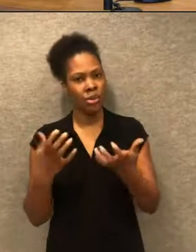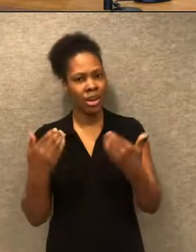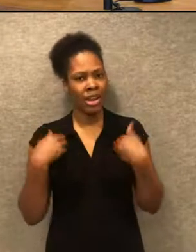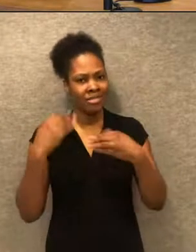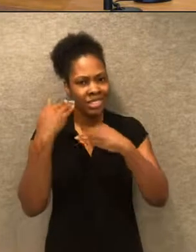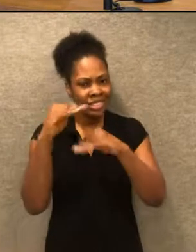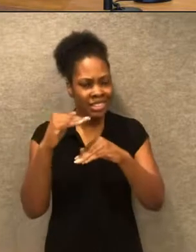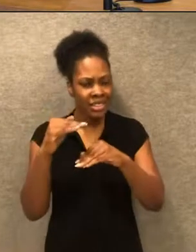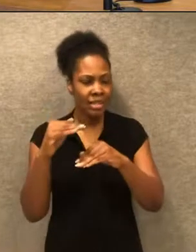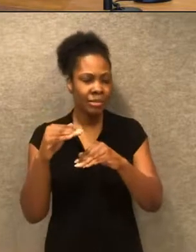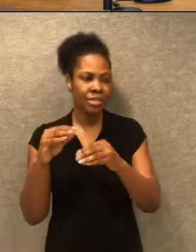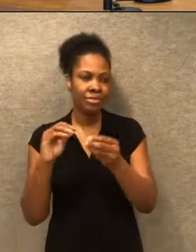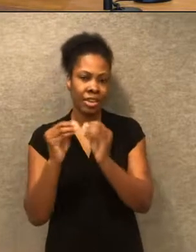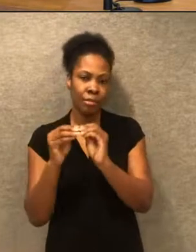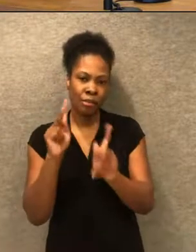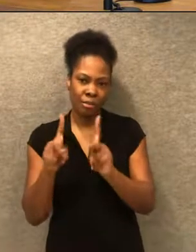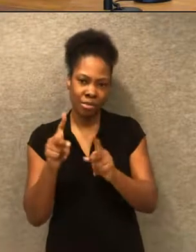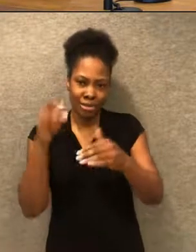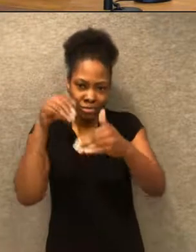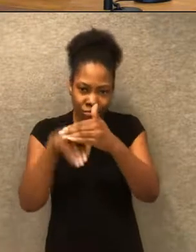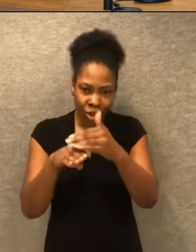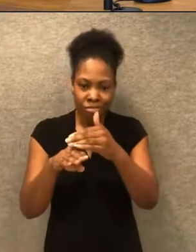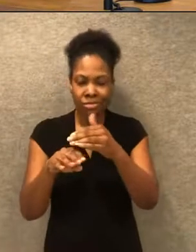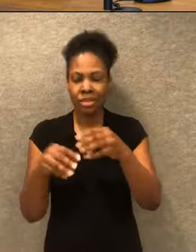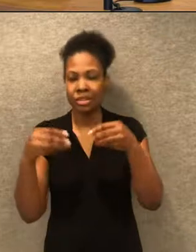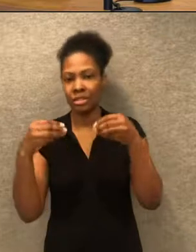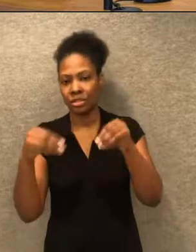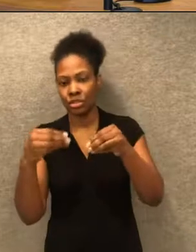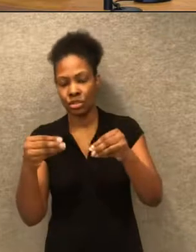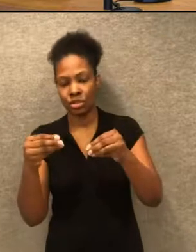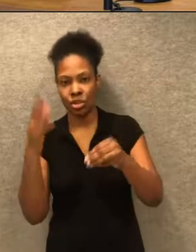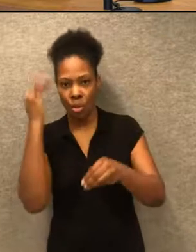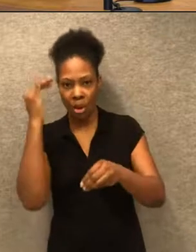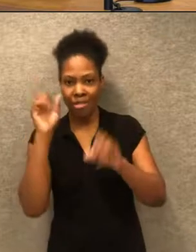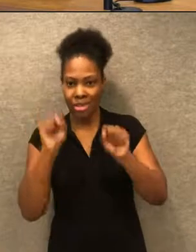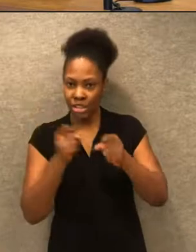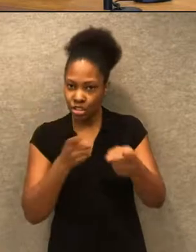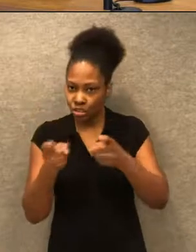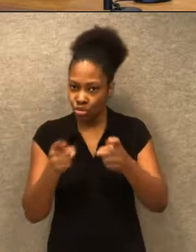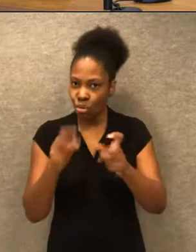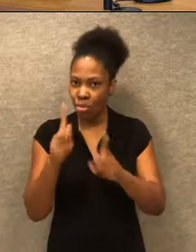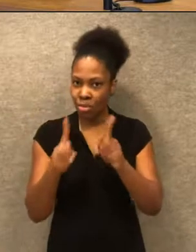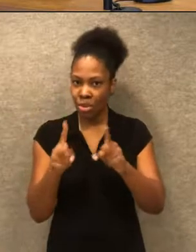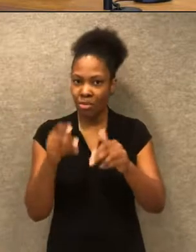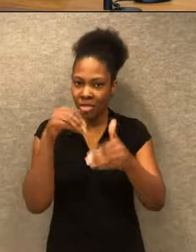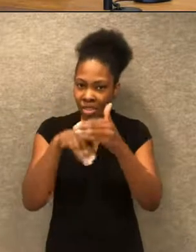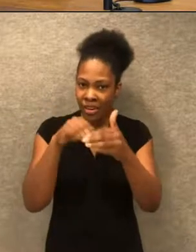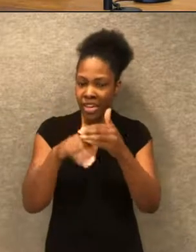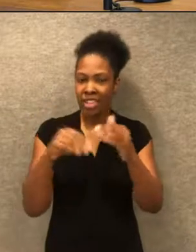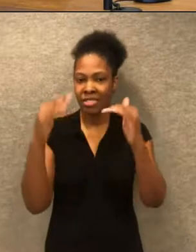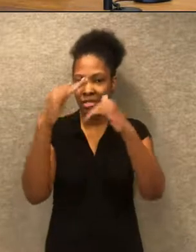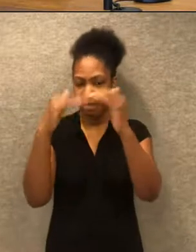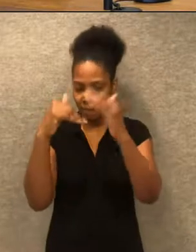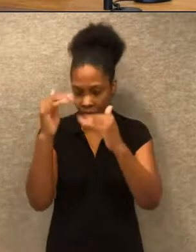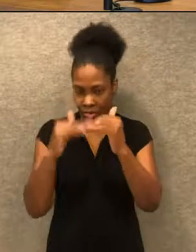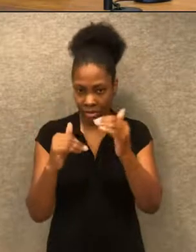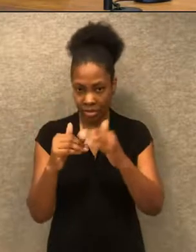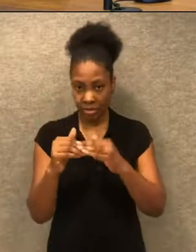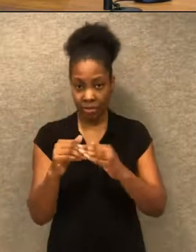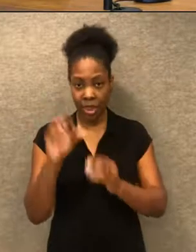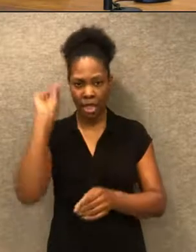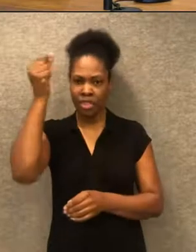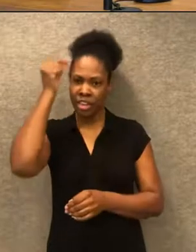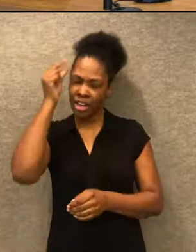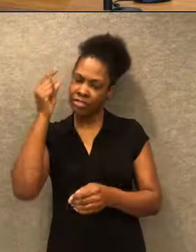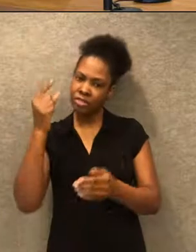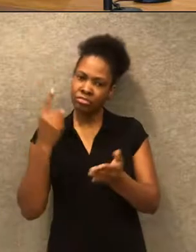walk-ins that are going into establishments so we can control the number of people that are in the facilities. The governor has spoken about